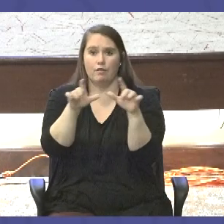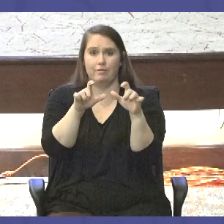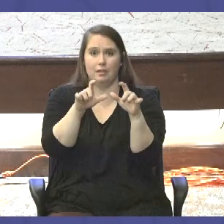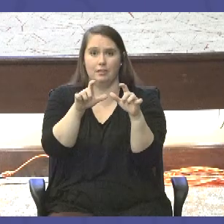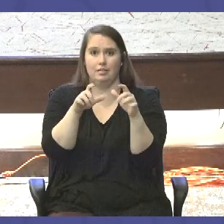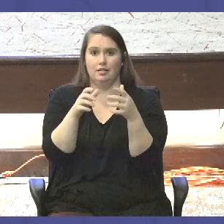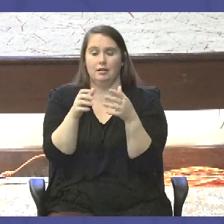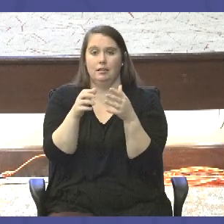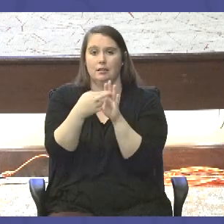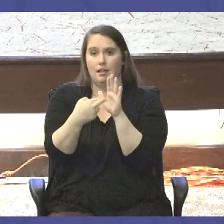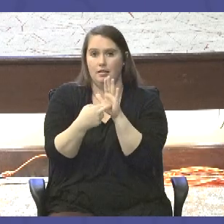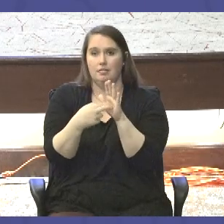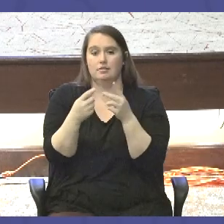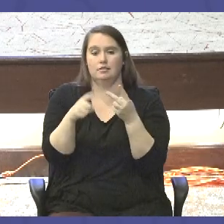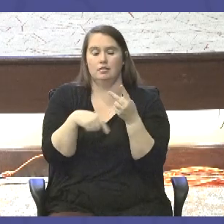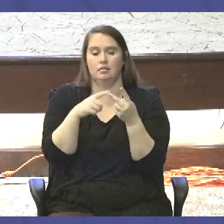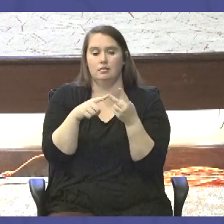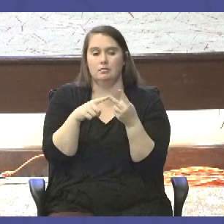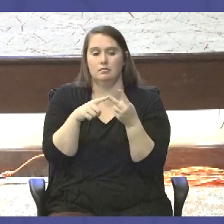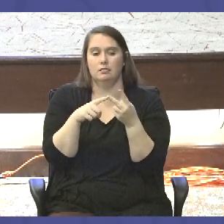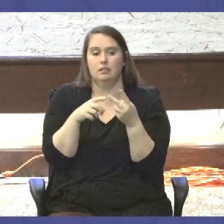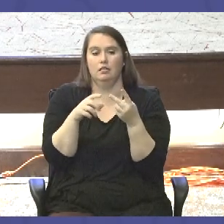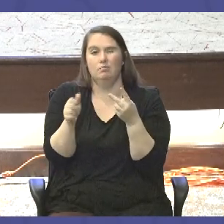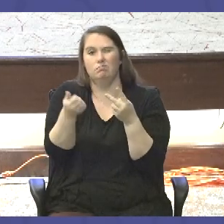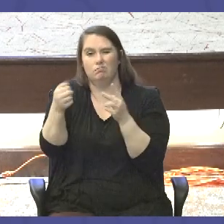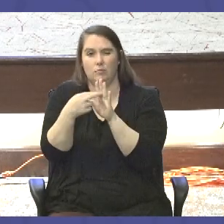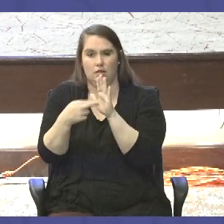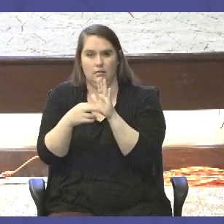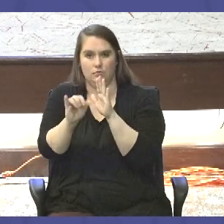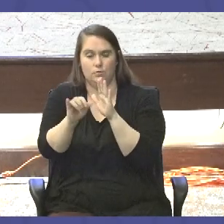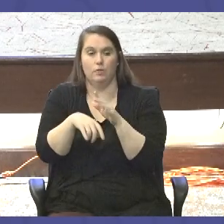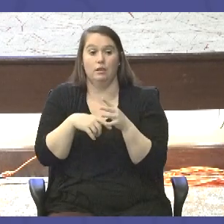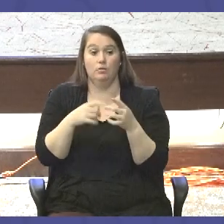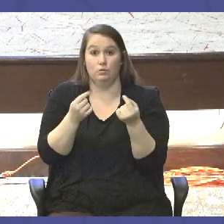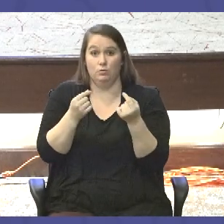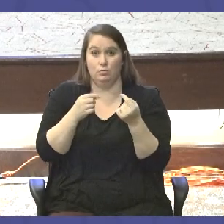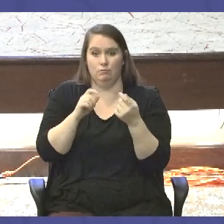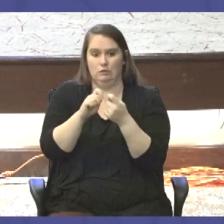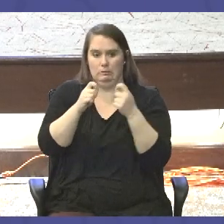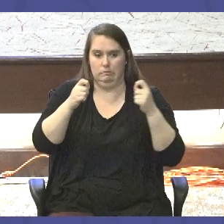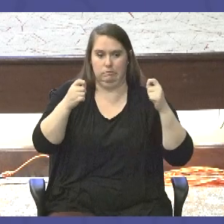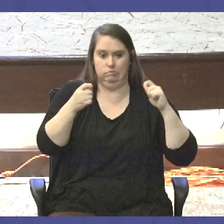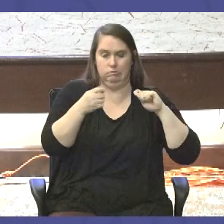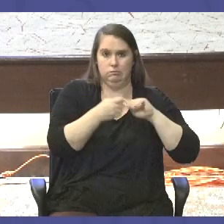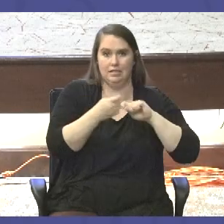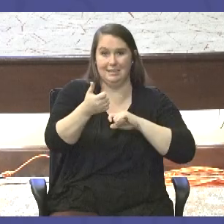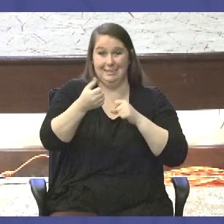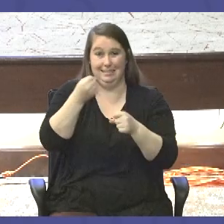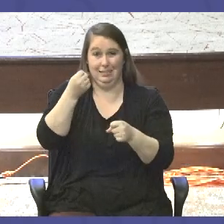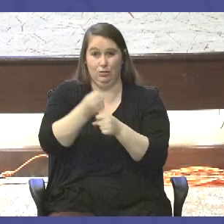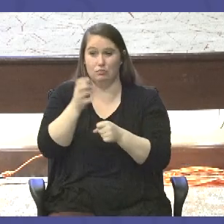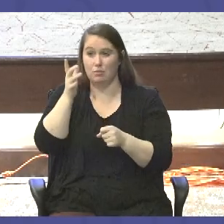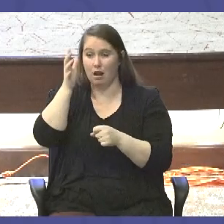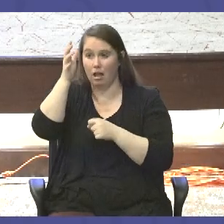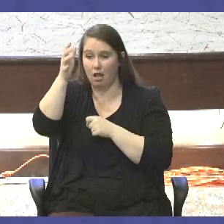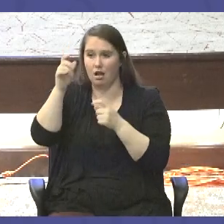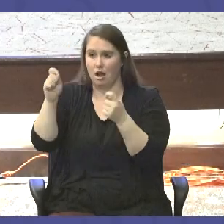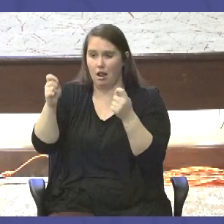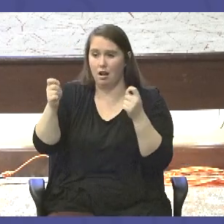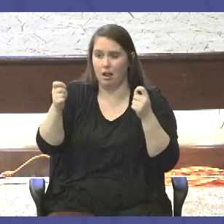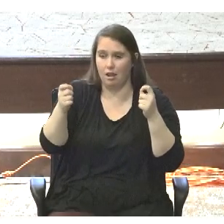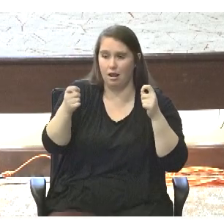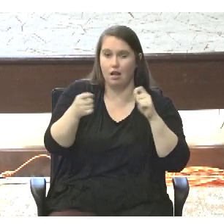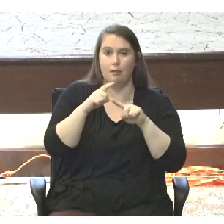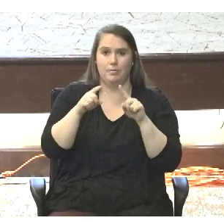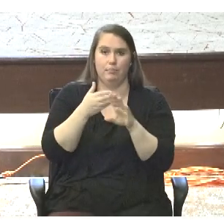typography guidelines in order to help this brand grow and change over the next 10 years, but also speak to who you guys have been